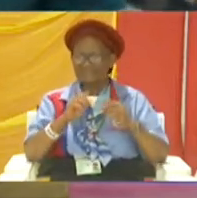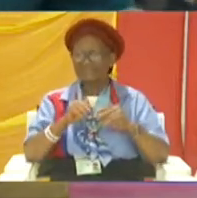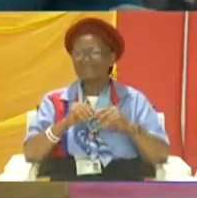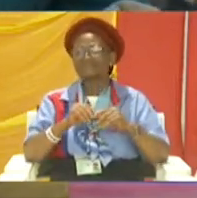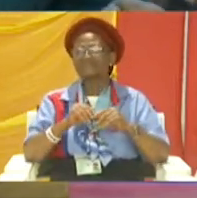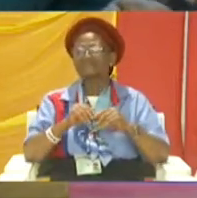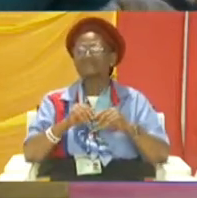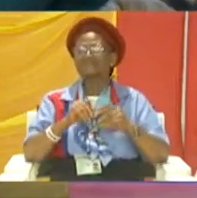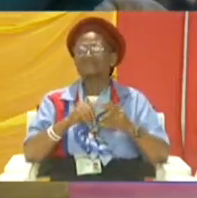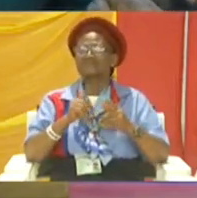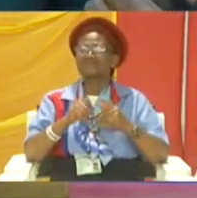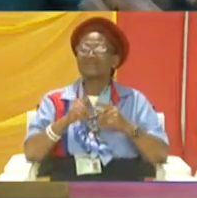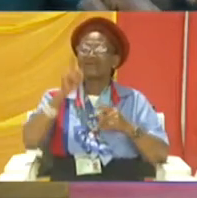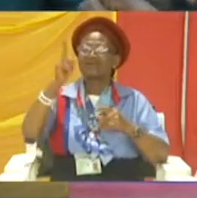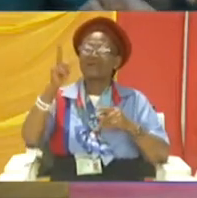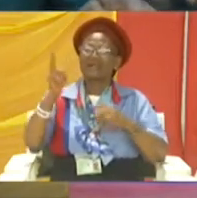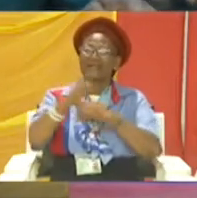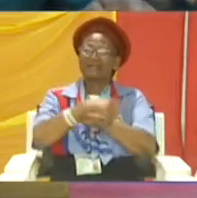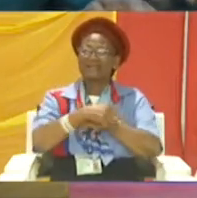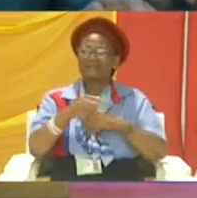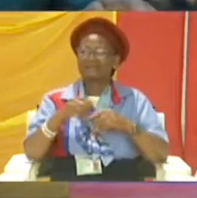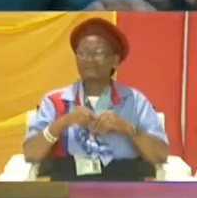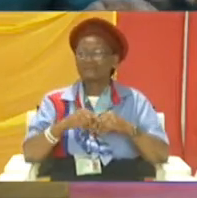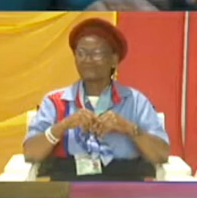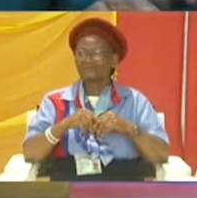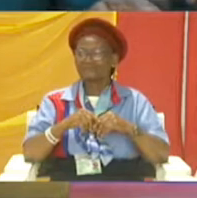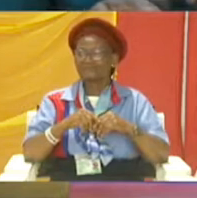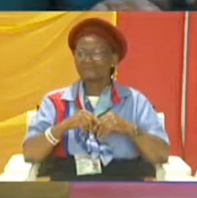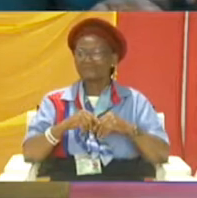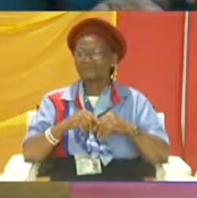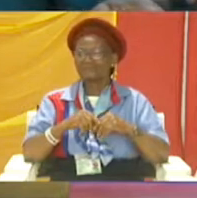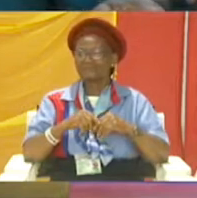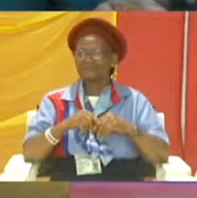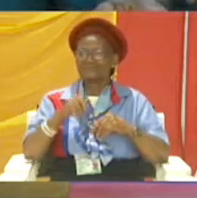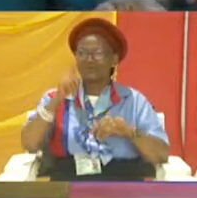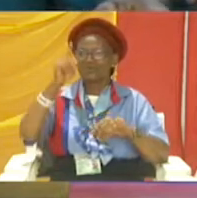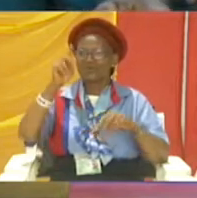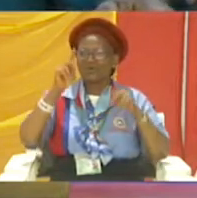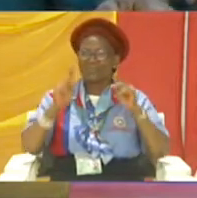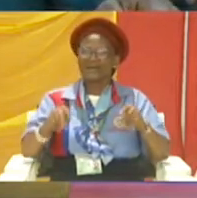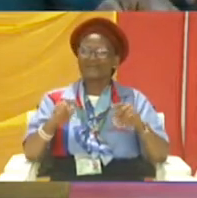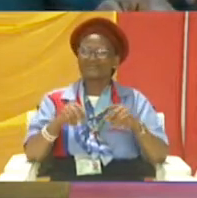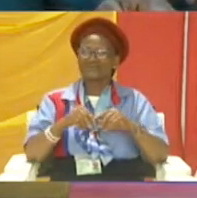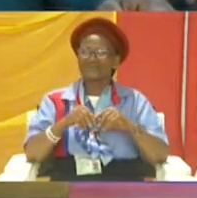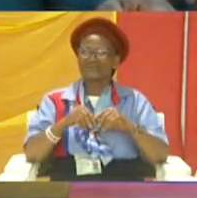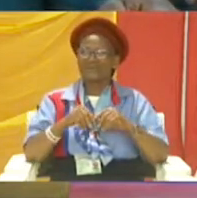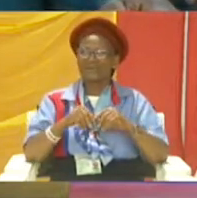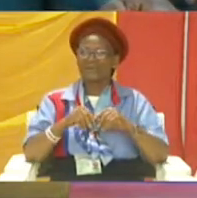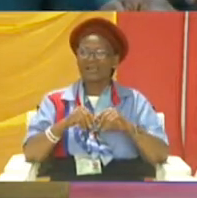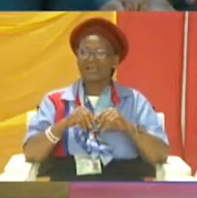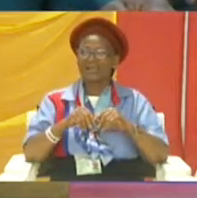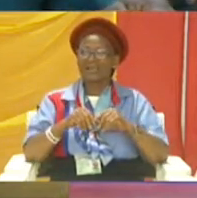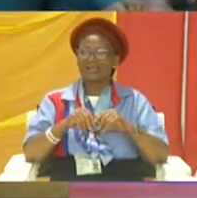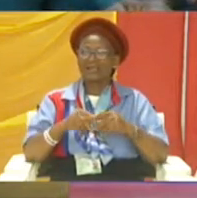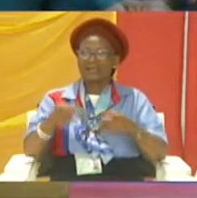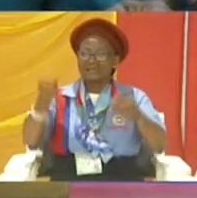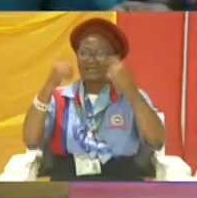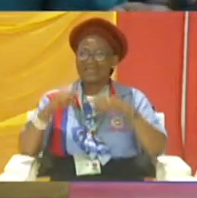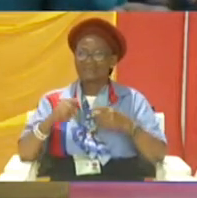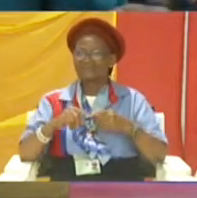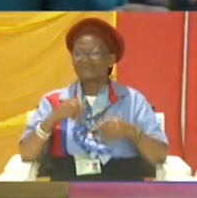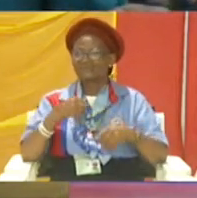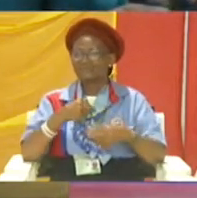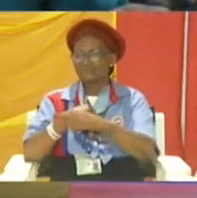Then one day, one pastor came to